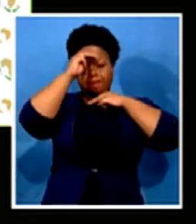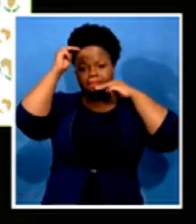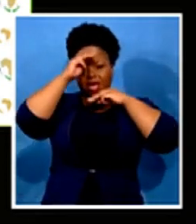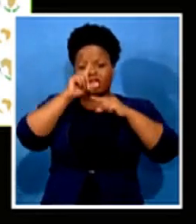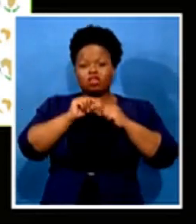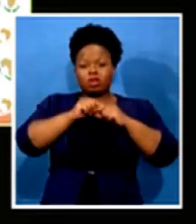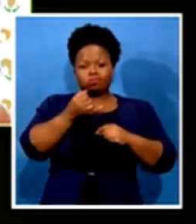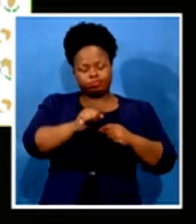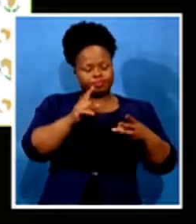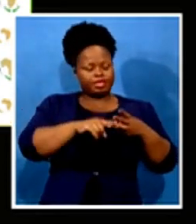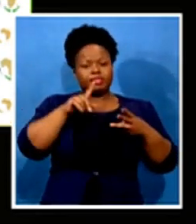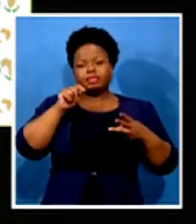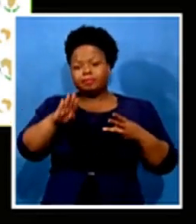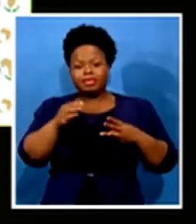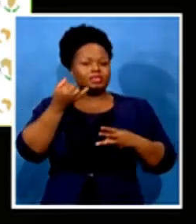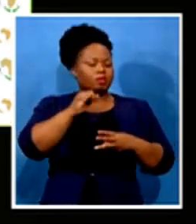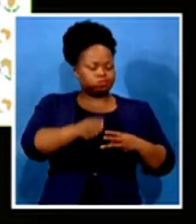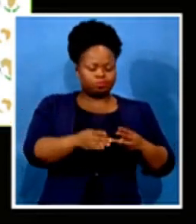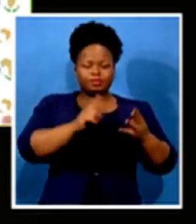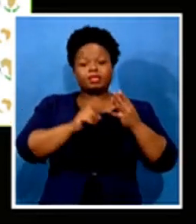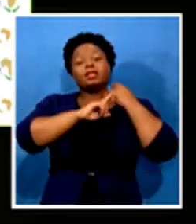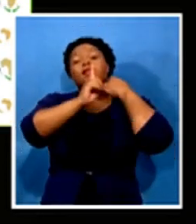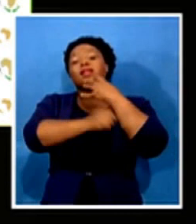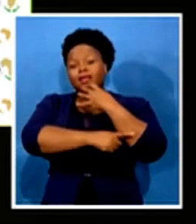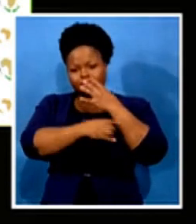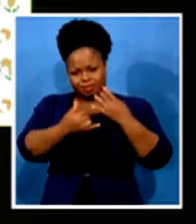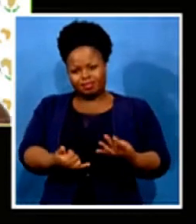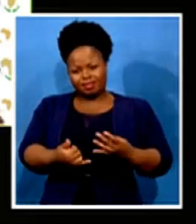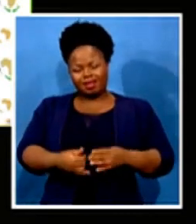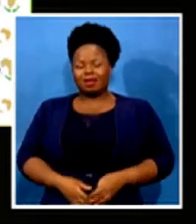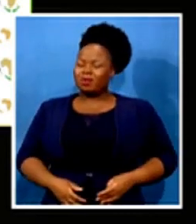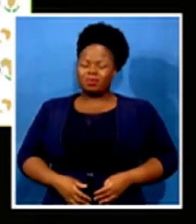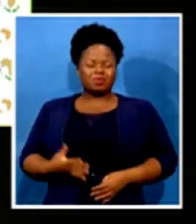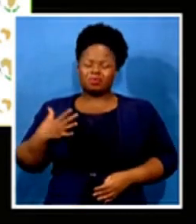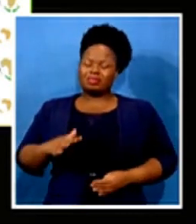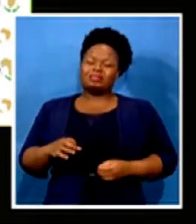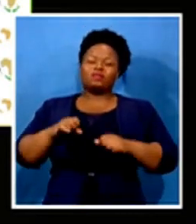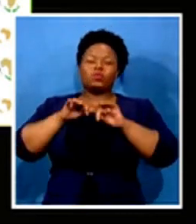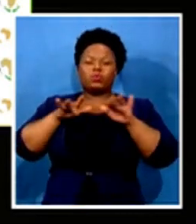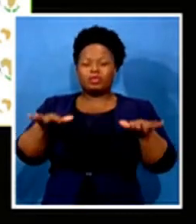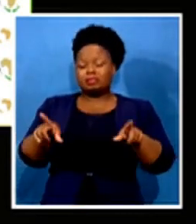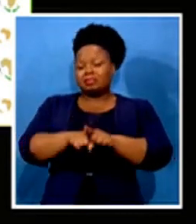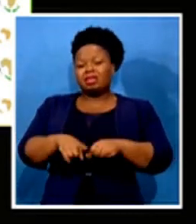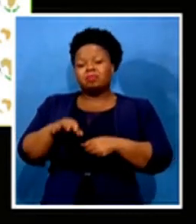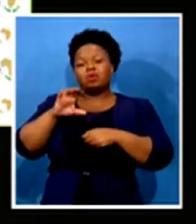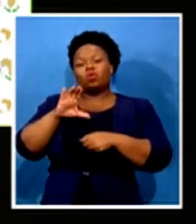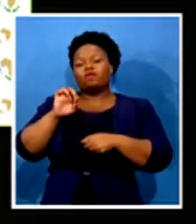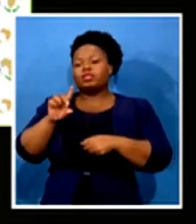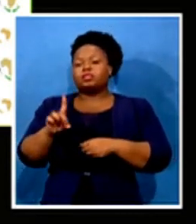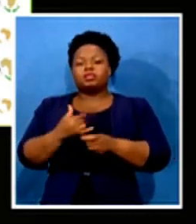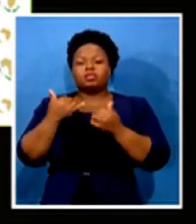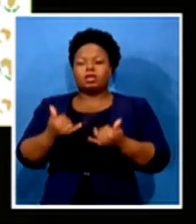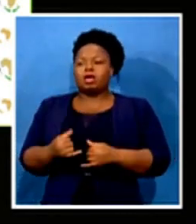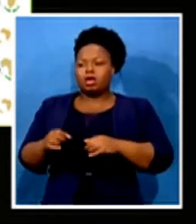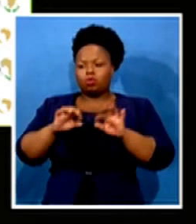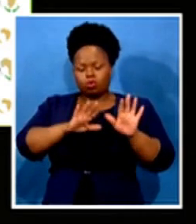thing we need to get is another pandemic like COVID installing itself on the continent on a long-term basis.